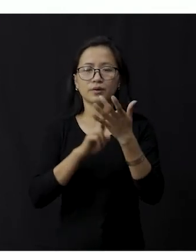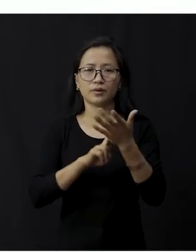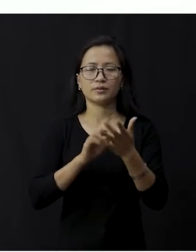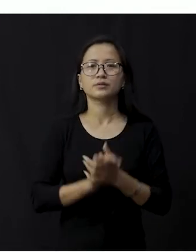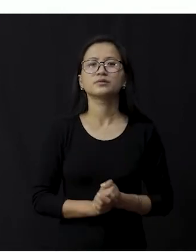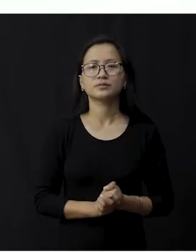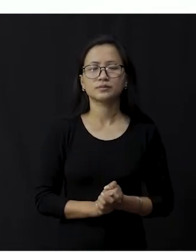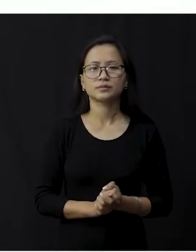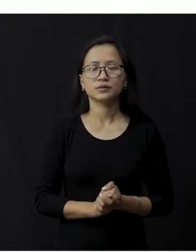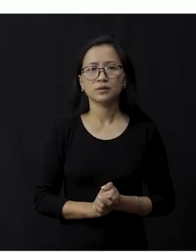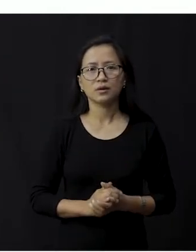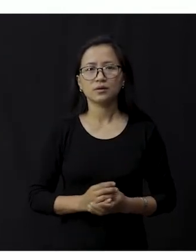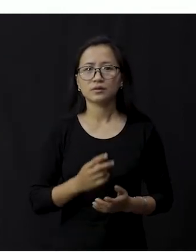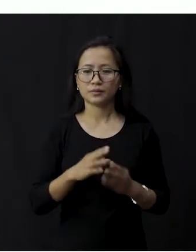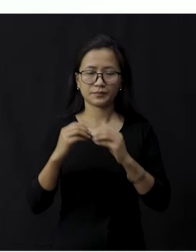Can we spell it together?